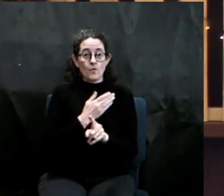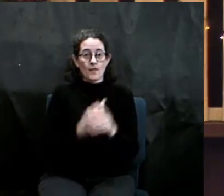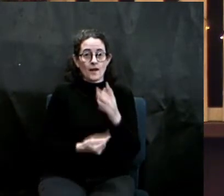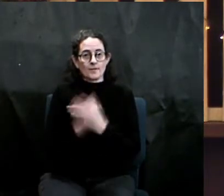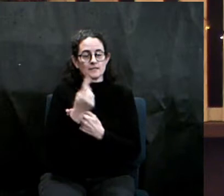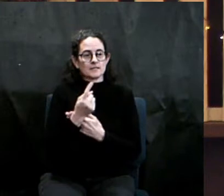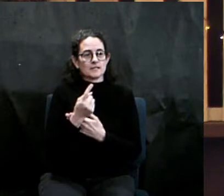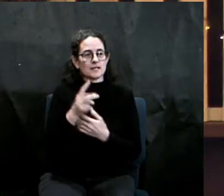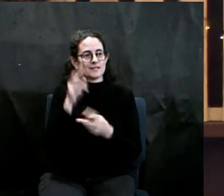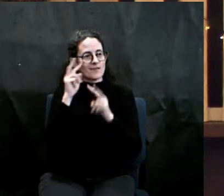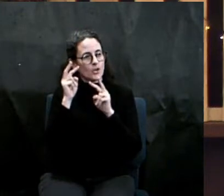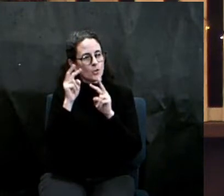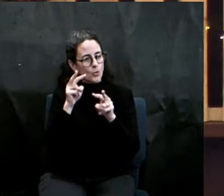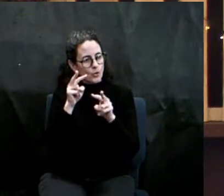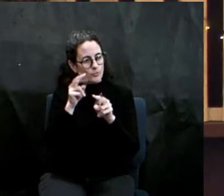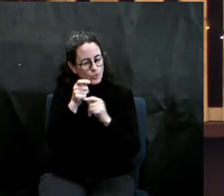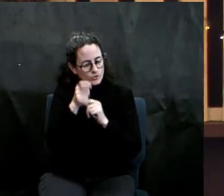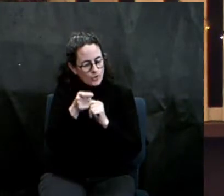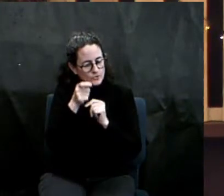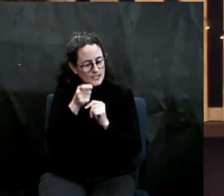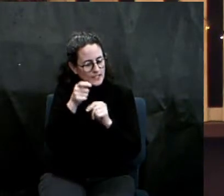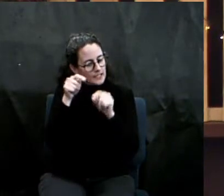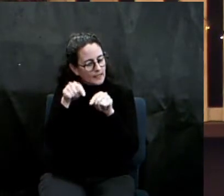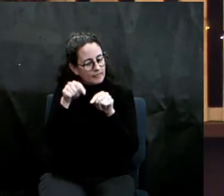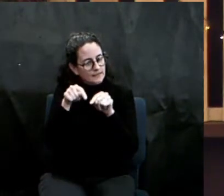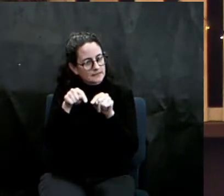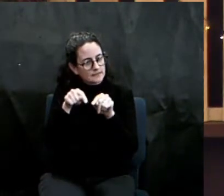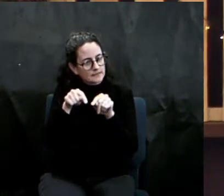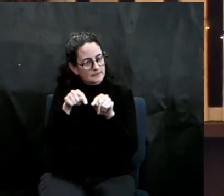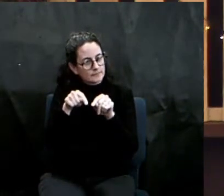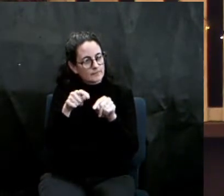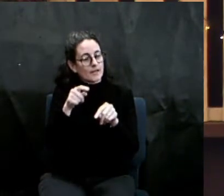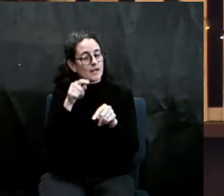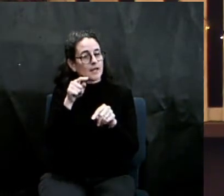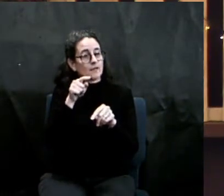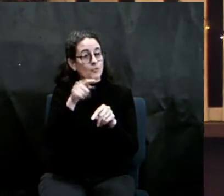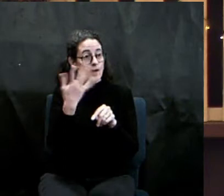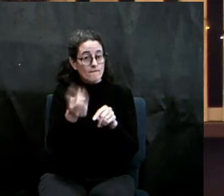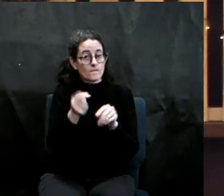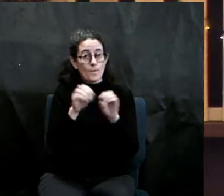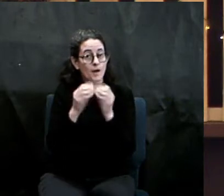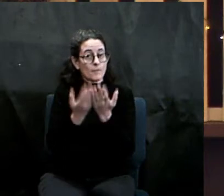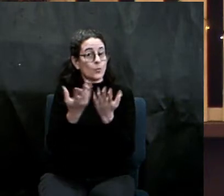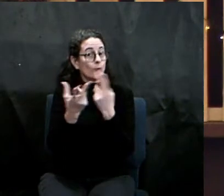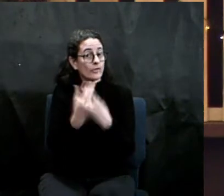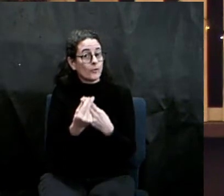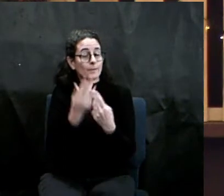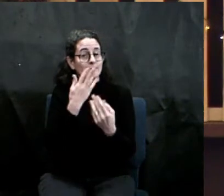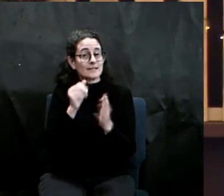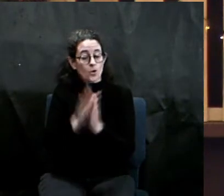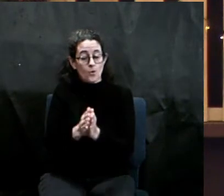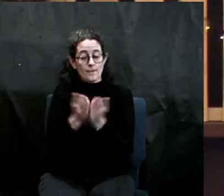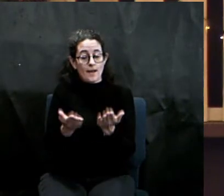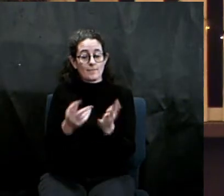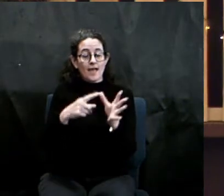let's have a closer look at this passage together. If you've got a Bible with you, open up to Acts